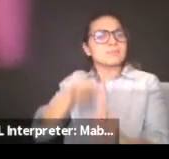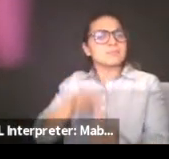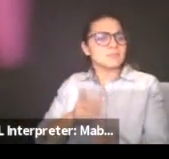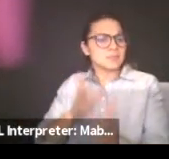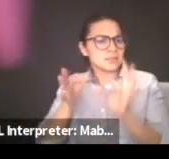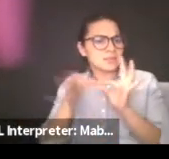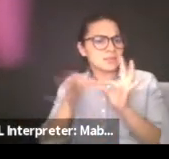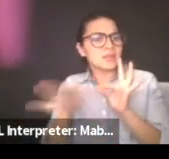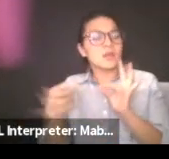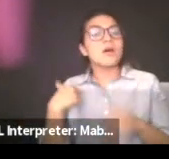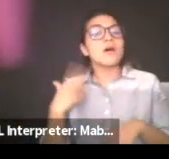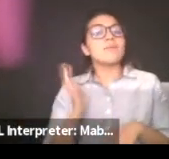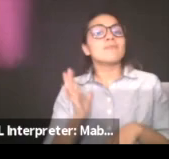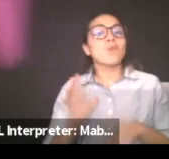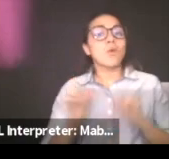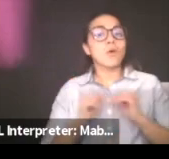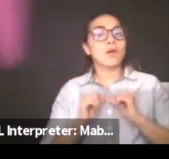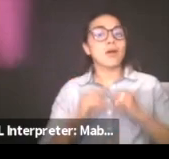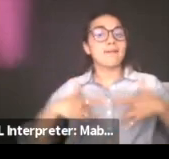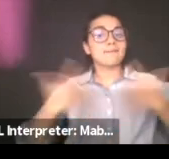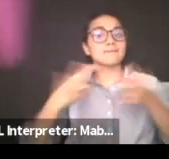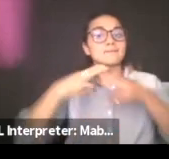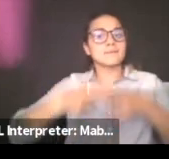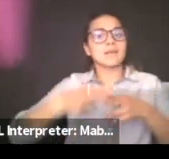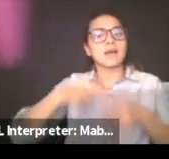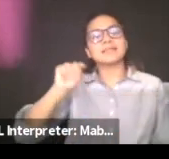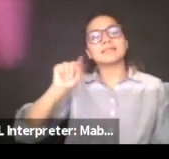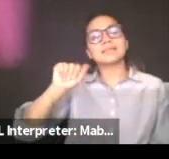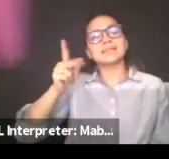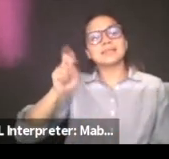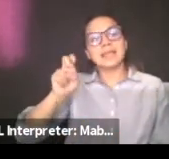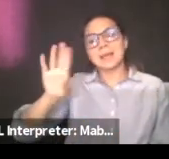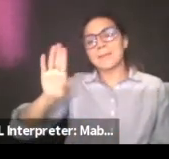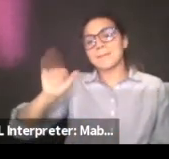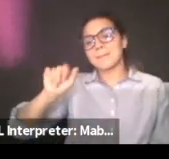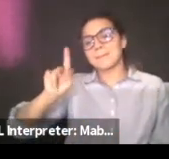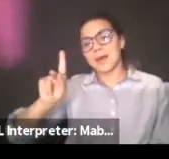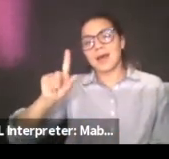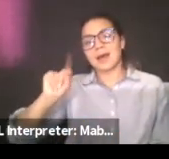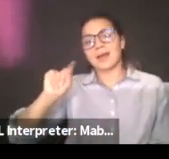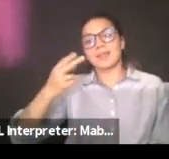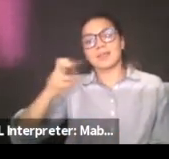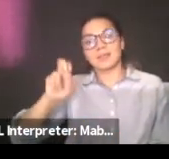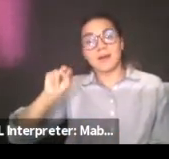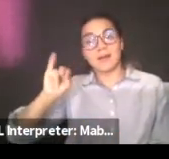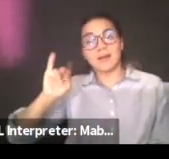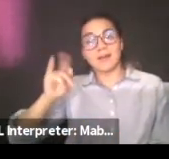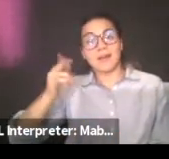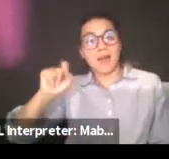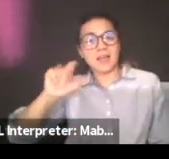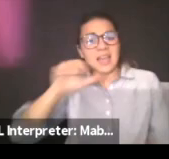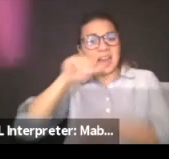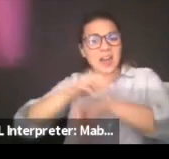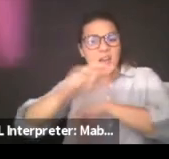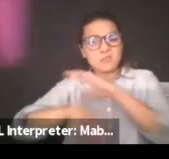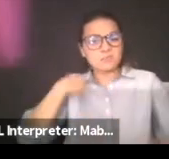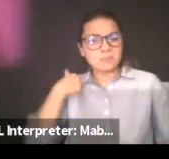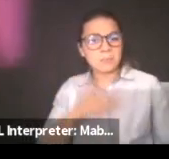Back the Night, right? And so all of these things really politicized survivors about their own lived